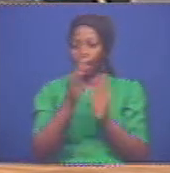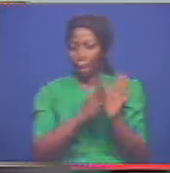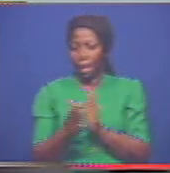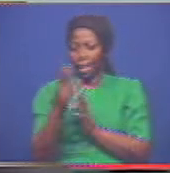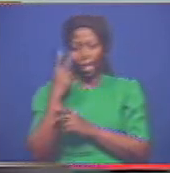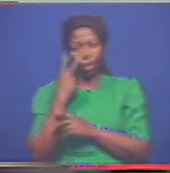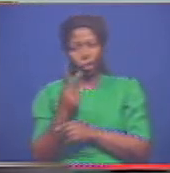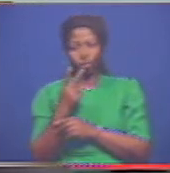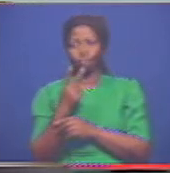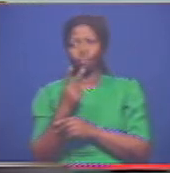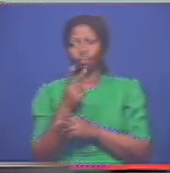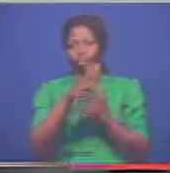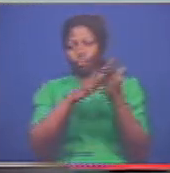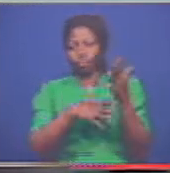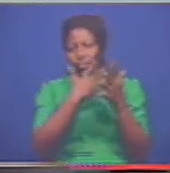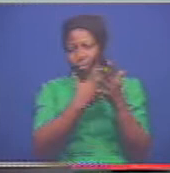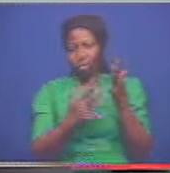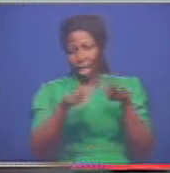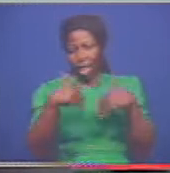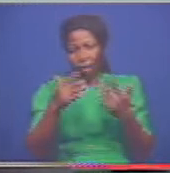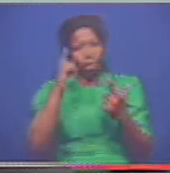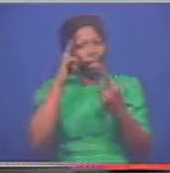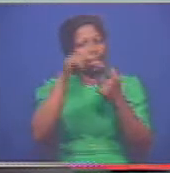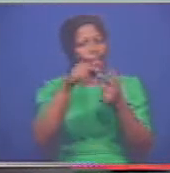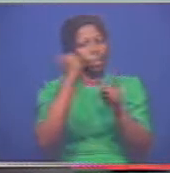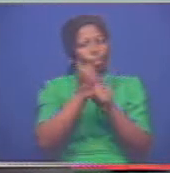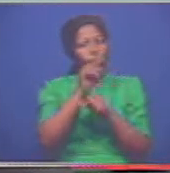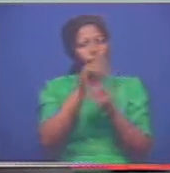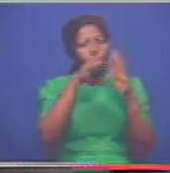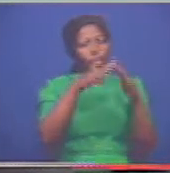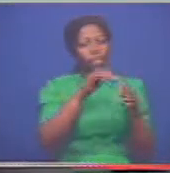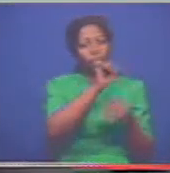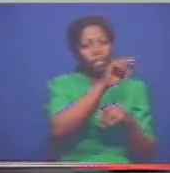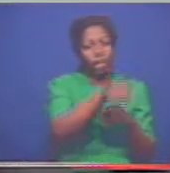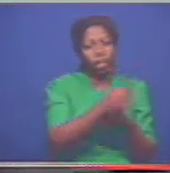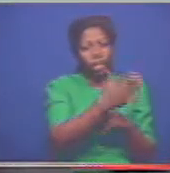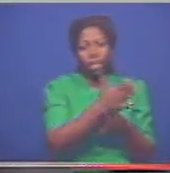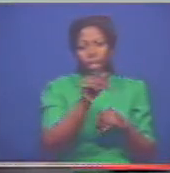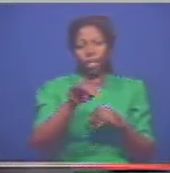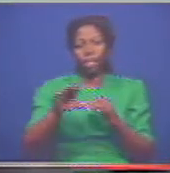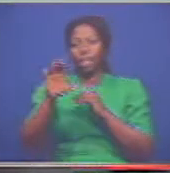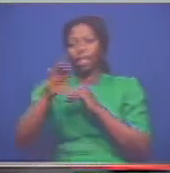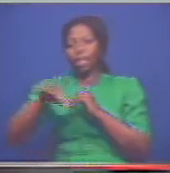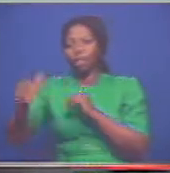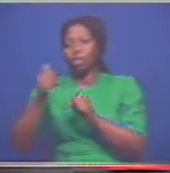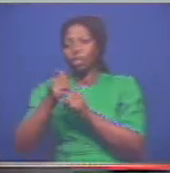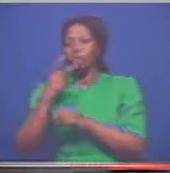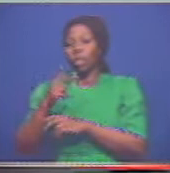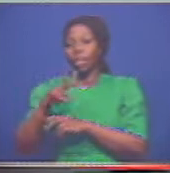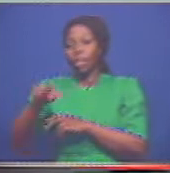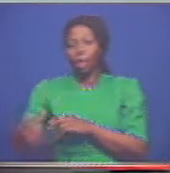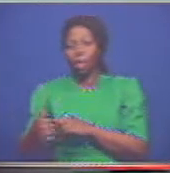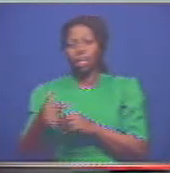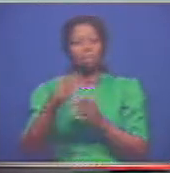saw a schedule of how they intend to do these houses. 5,000 here, mm-hmm. This county is going to do 200,000. Yeah.